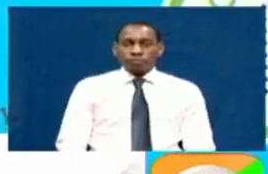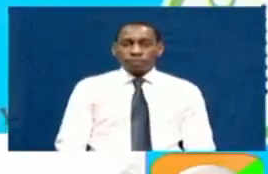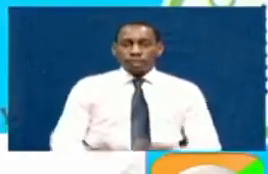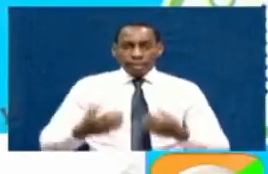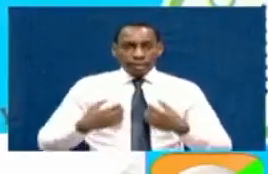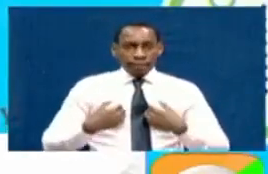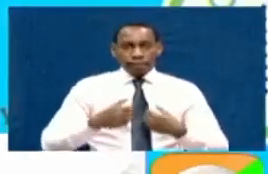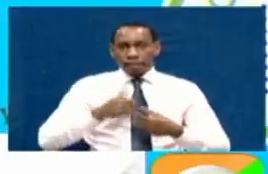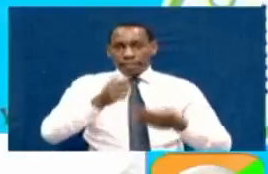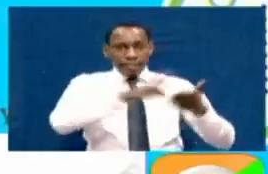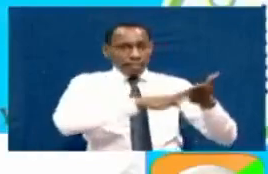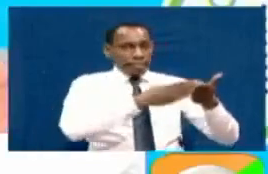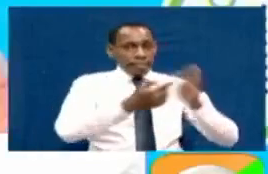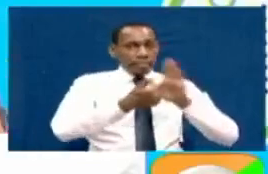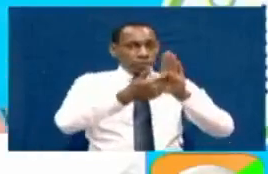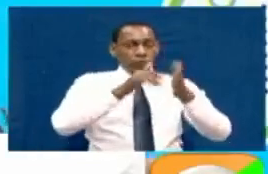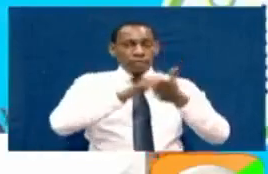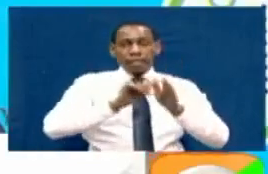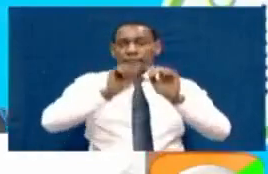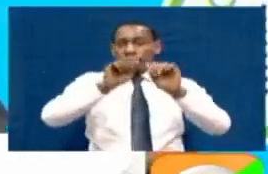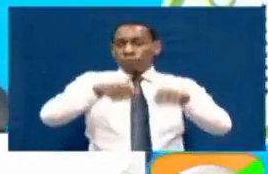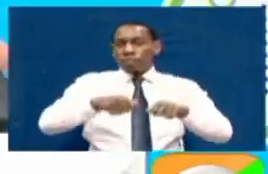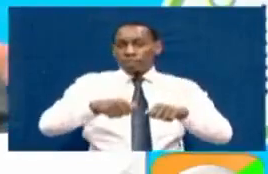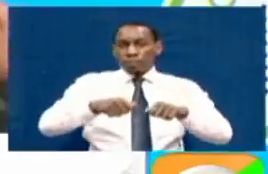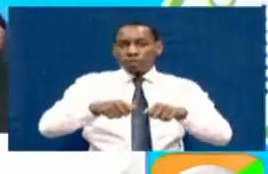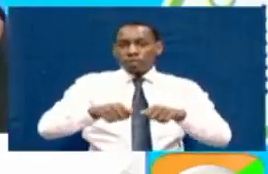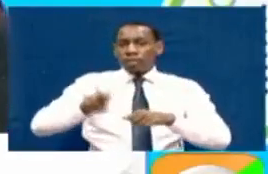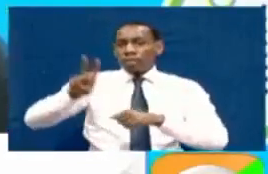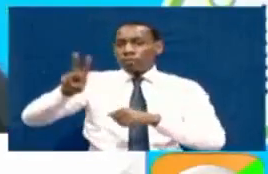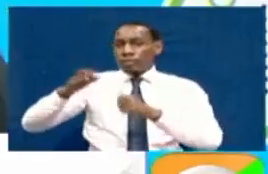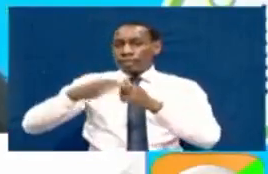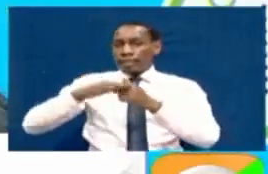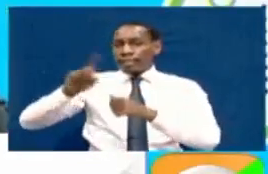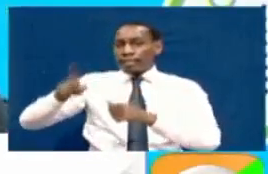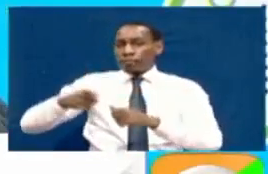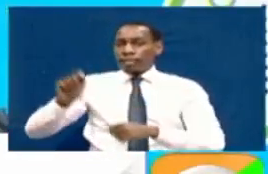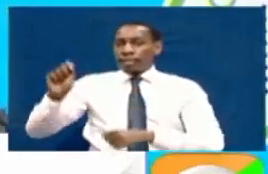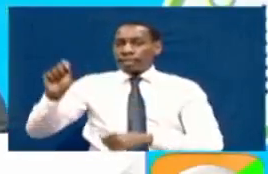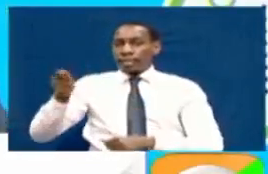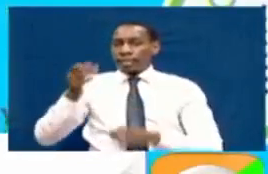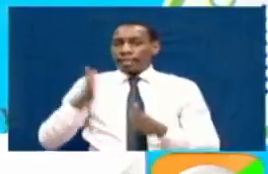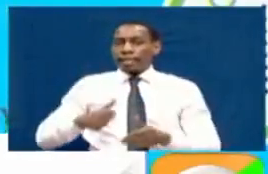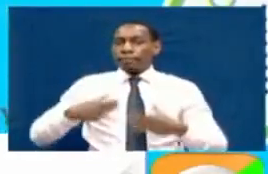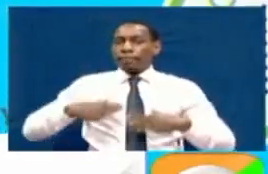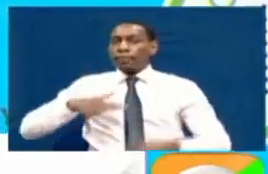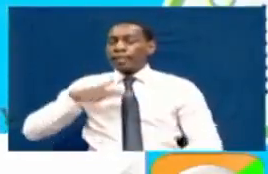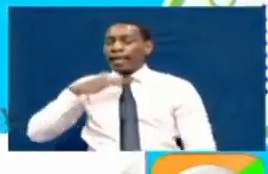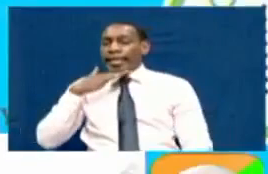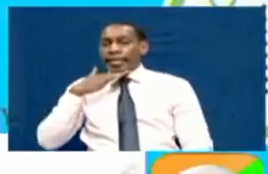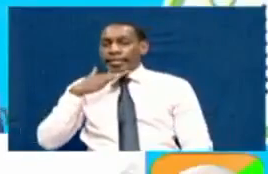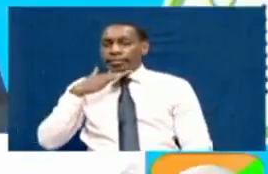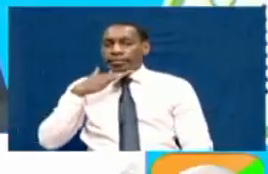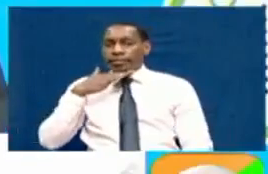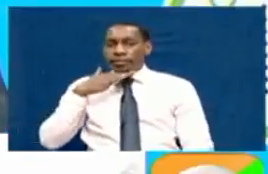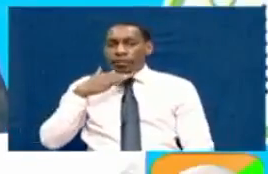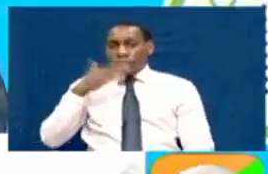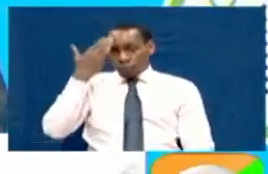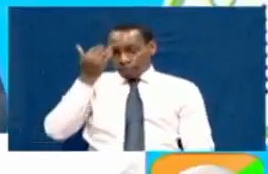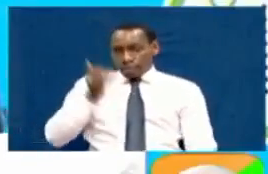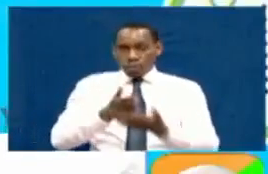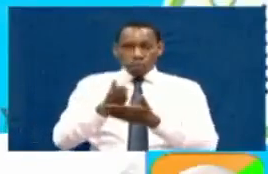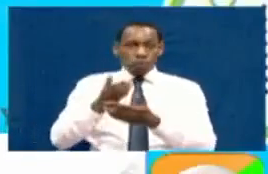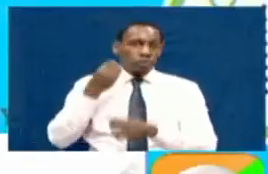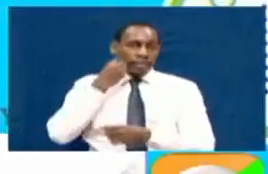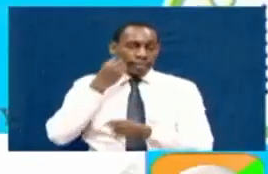There are models that say that we could lose as many as 28,000 Kenyans dead as a result of